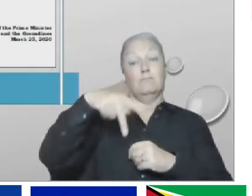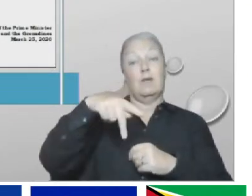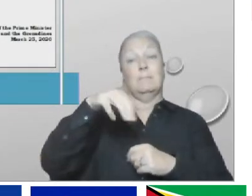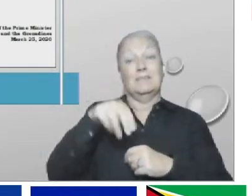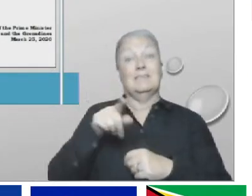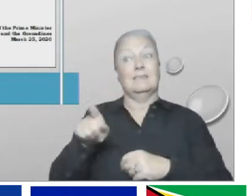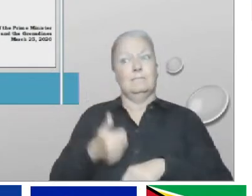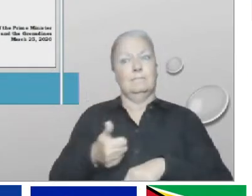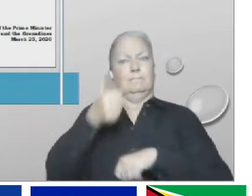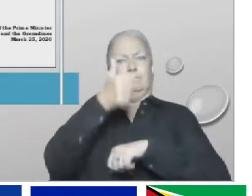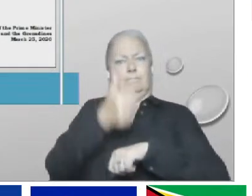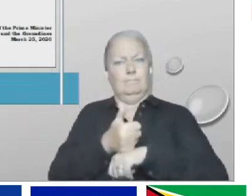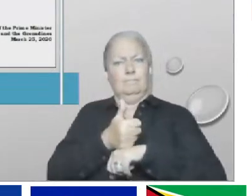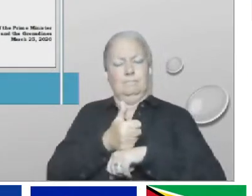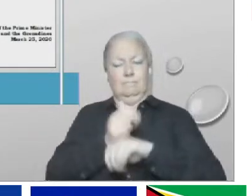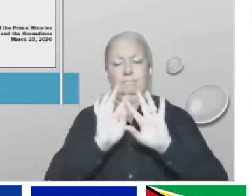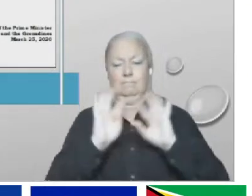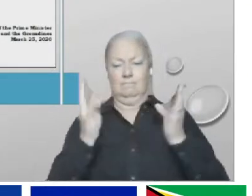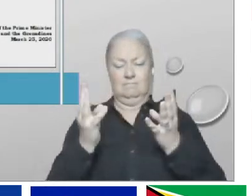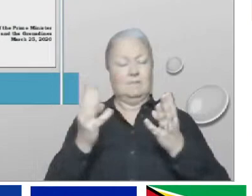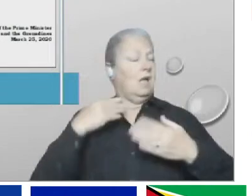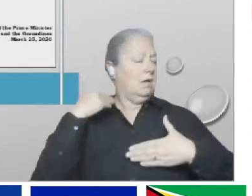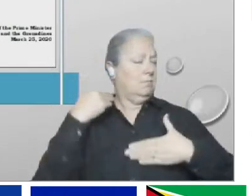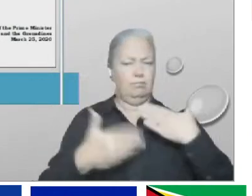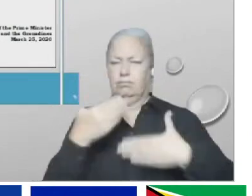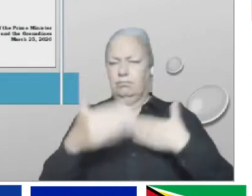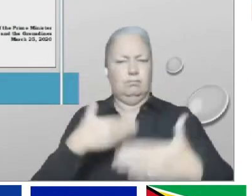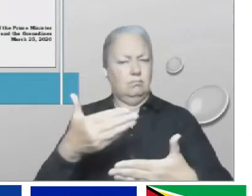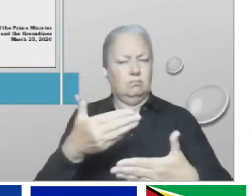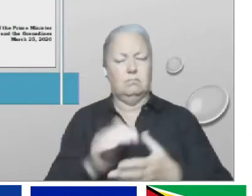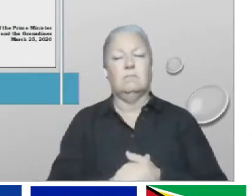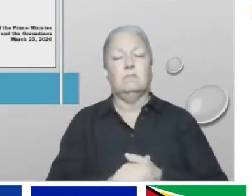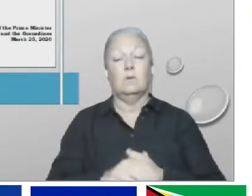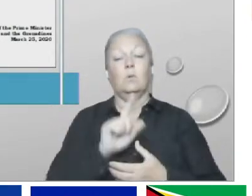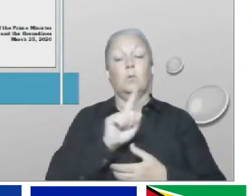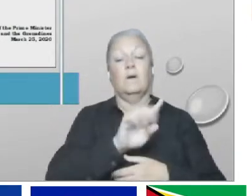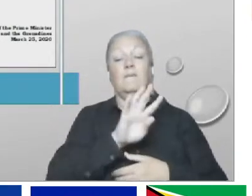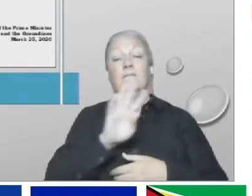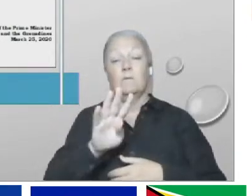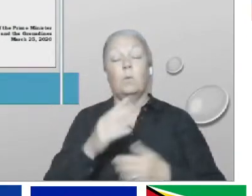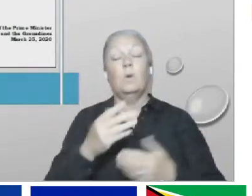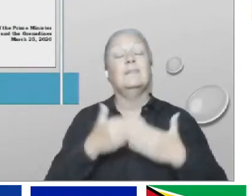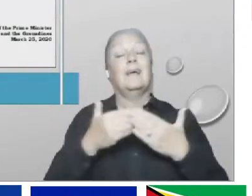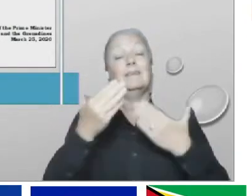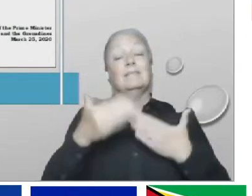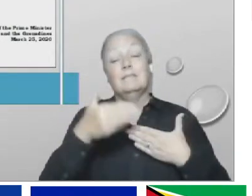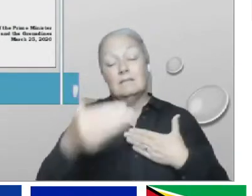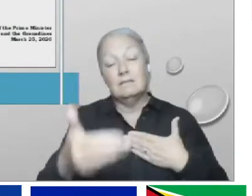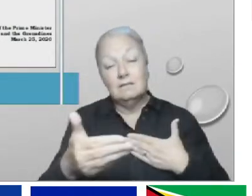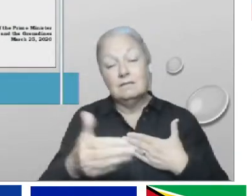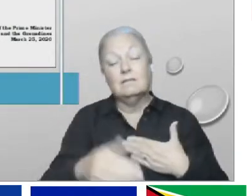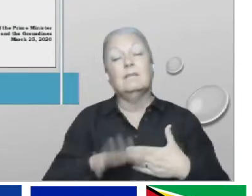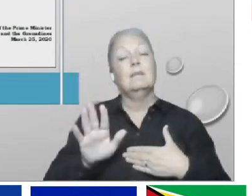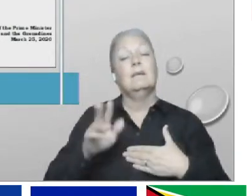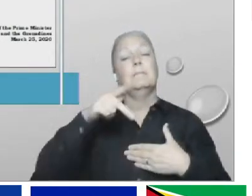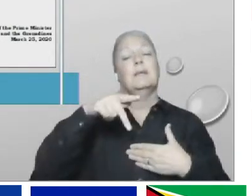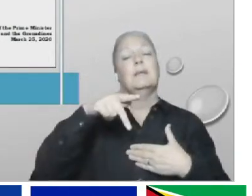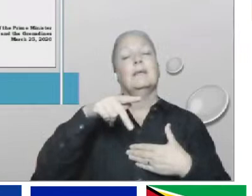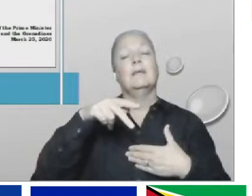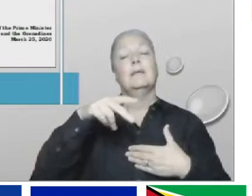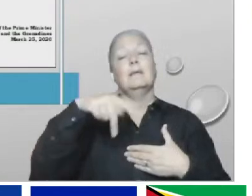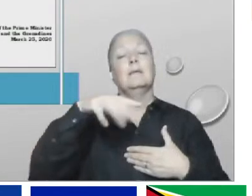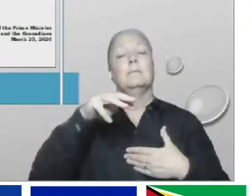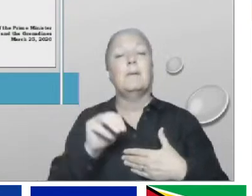functional. Exactly 14 days later, the Prime Minister, the Honorable Dr. Ralph E. Gonsalves, addressed the nation on